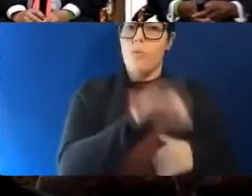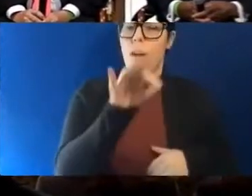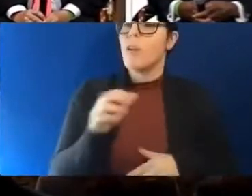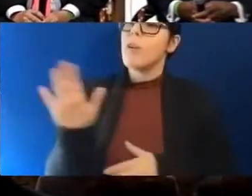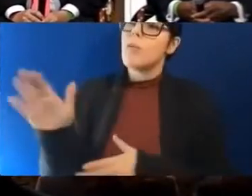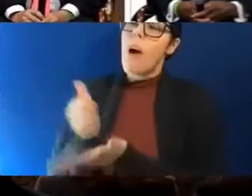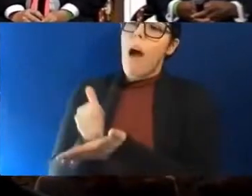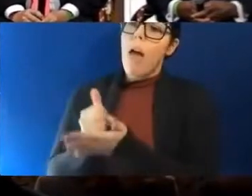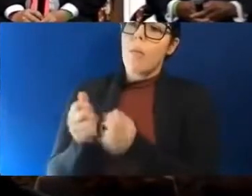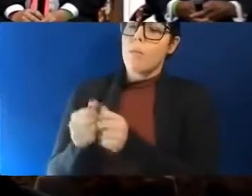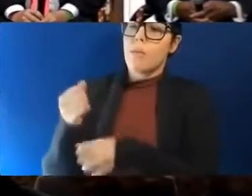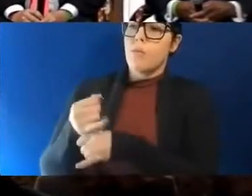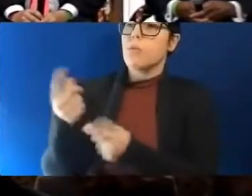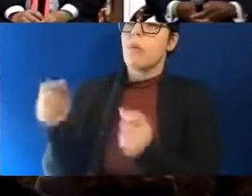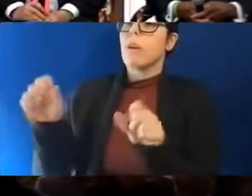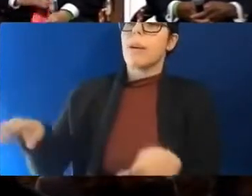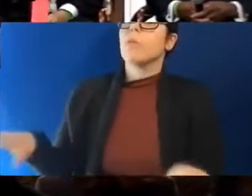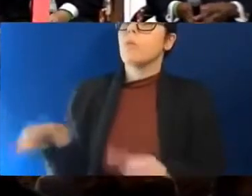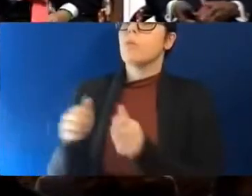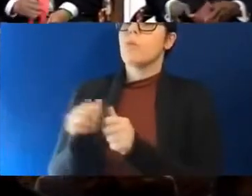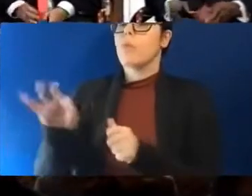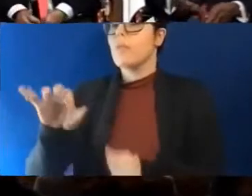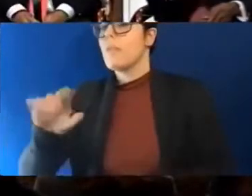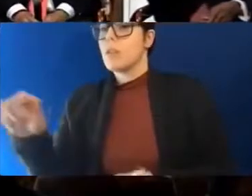your institutions, but also by the field.